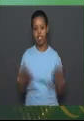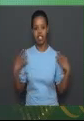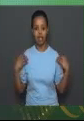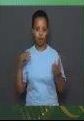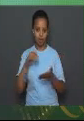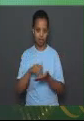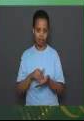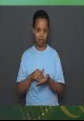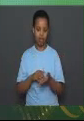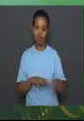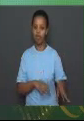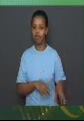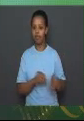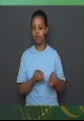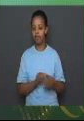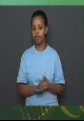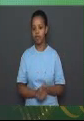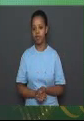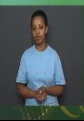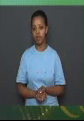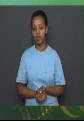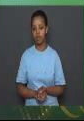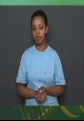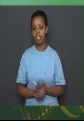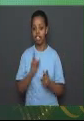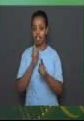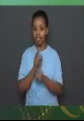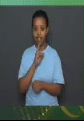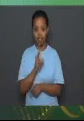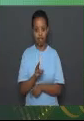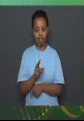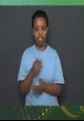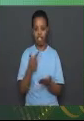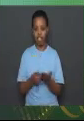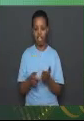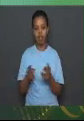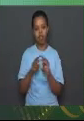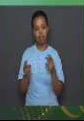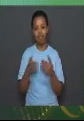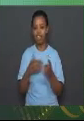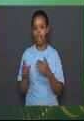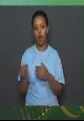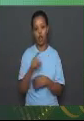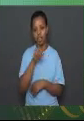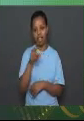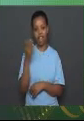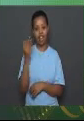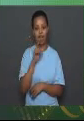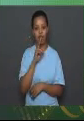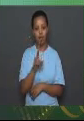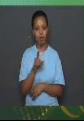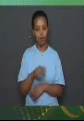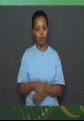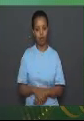Hello again, students. I am sure this was a simple question to